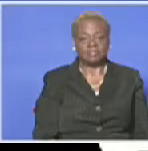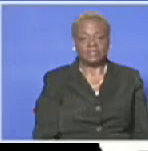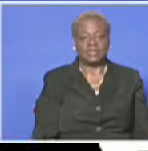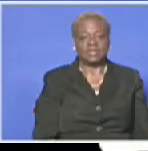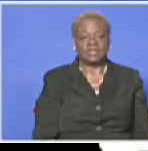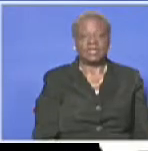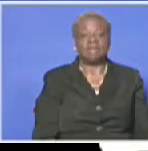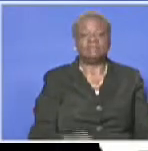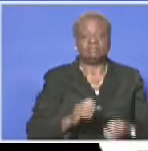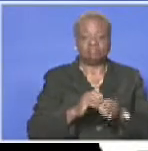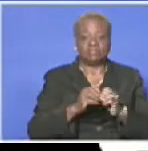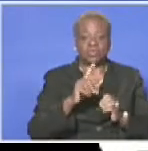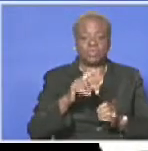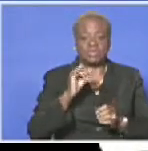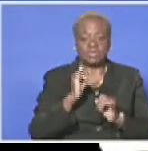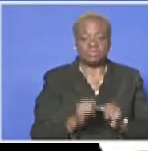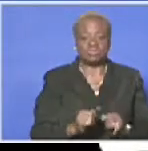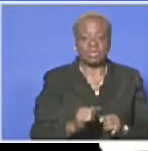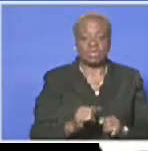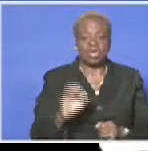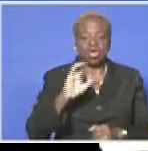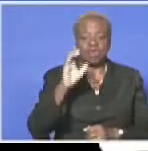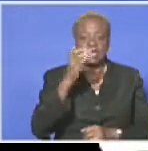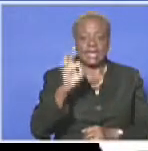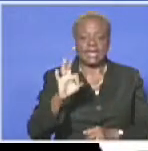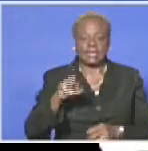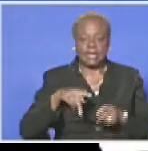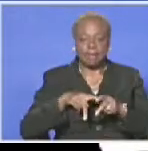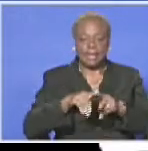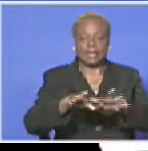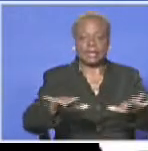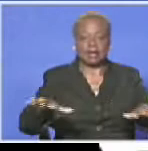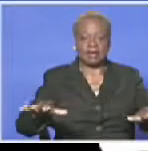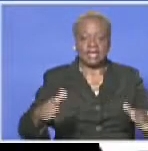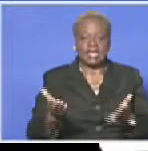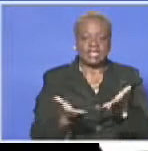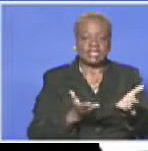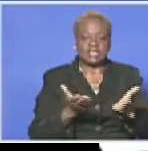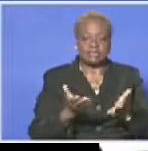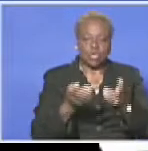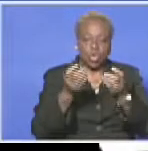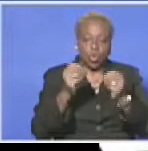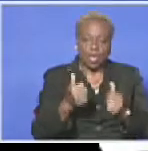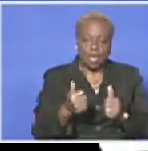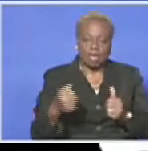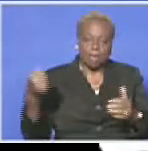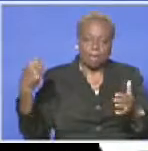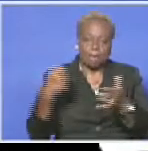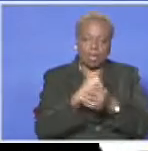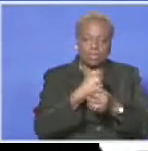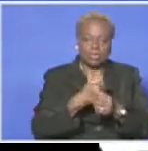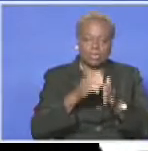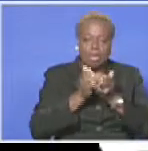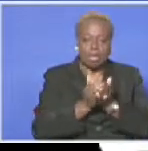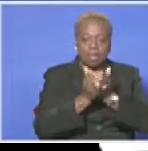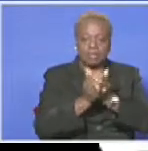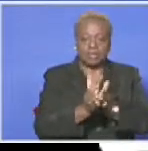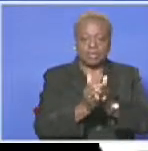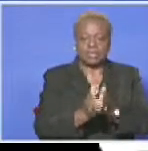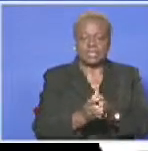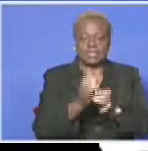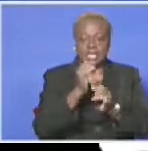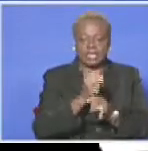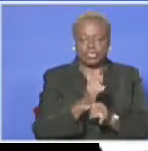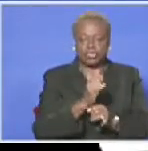In news from our number one industry tonight, the COVID-19 pandemic has served a crippling blow to the cruise ship industry since it began in